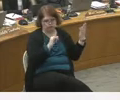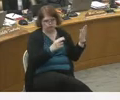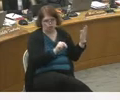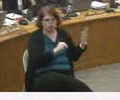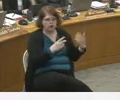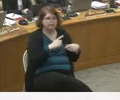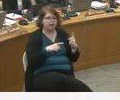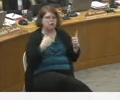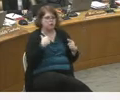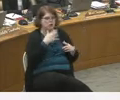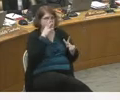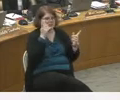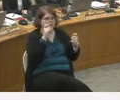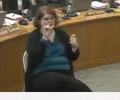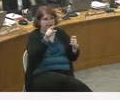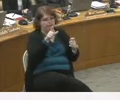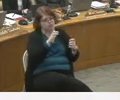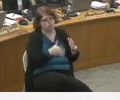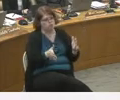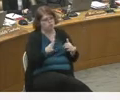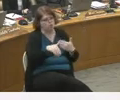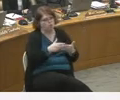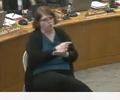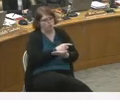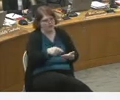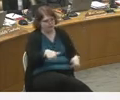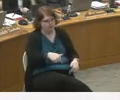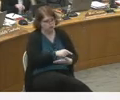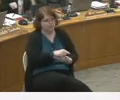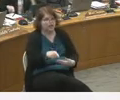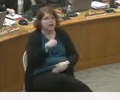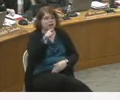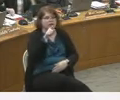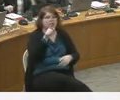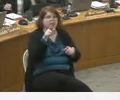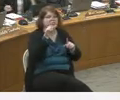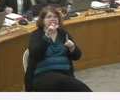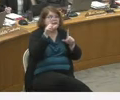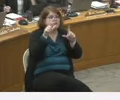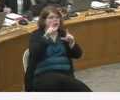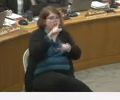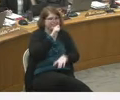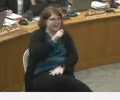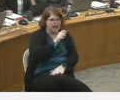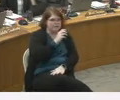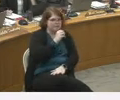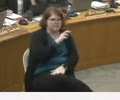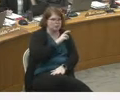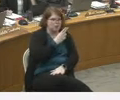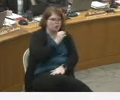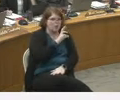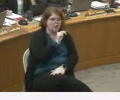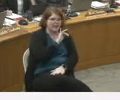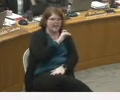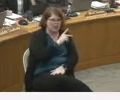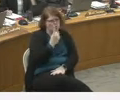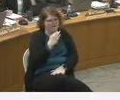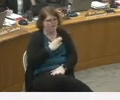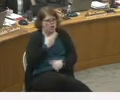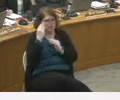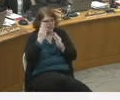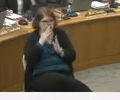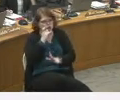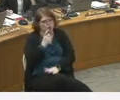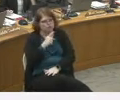but we'll celebrate this all week um the photo is not Mr Hornick it's actually our teacher Mr Christian viewett who's uh